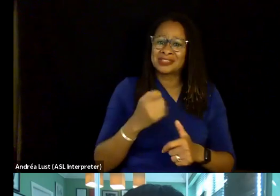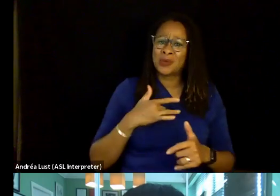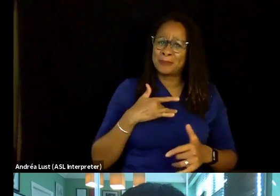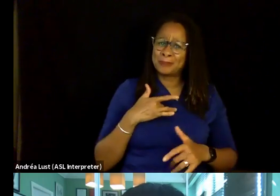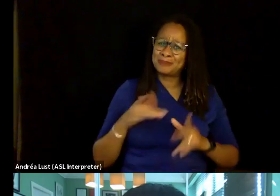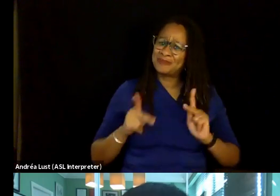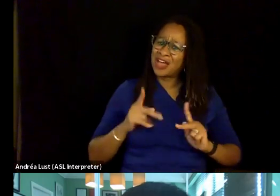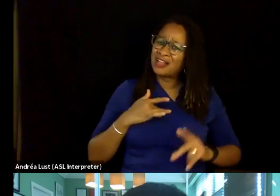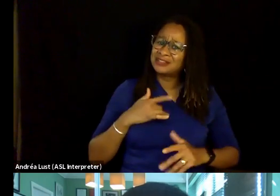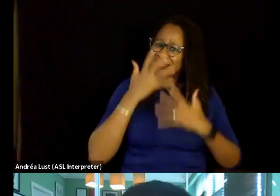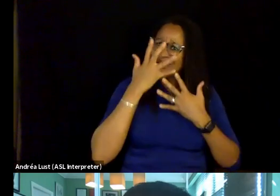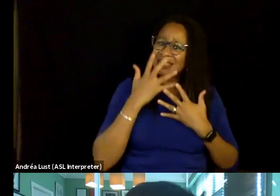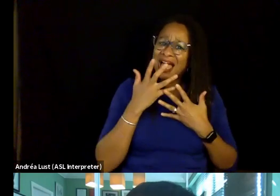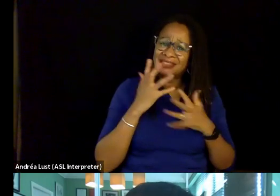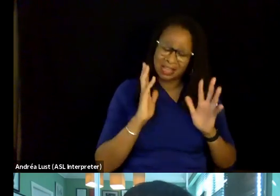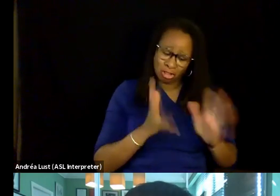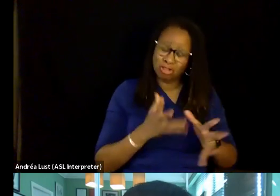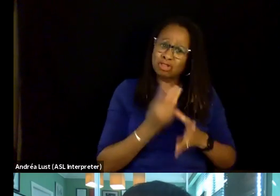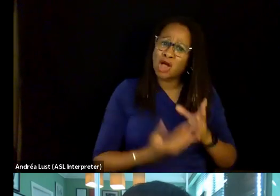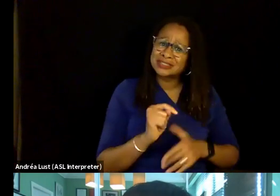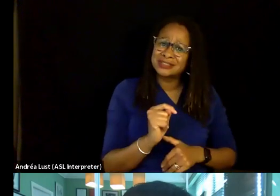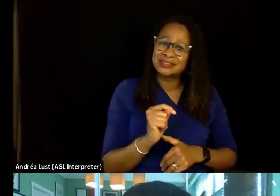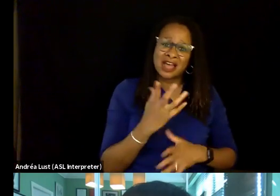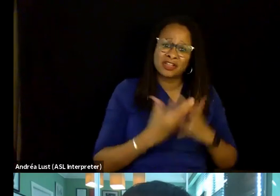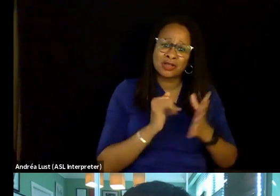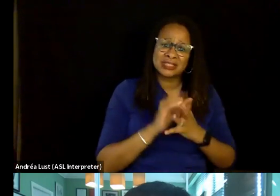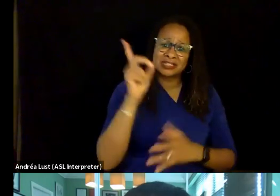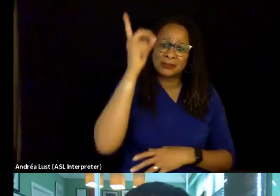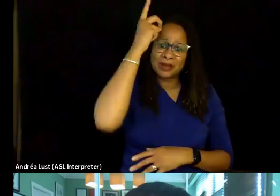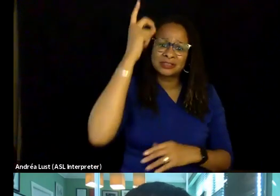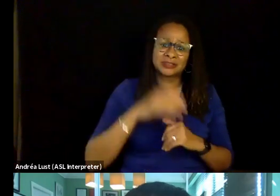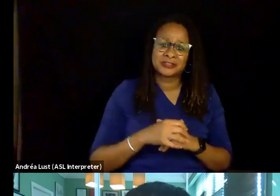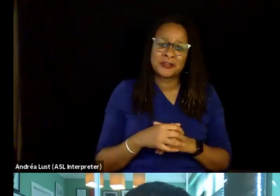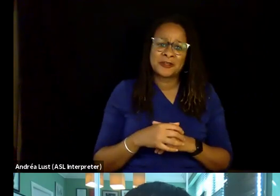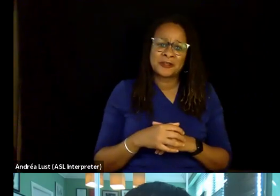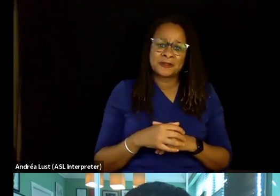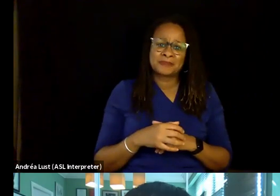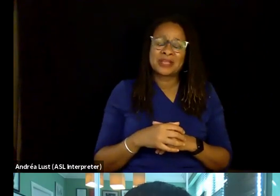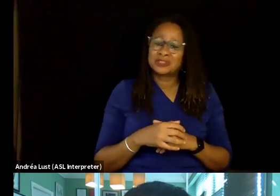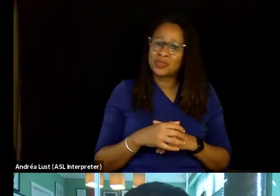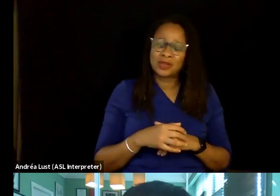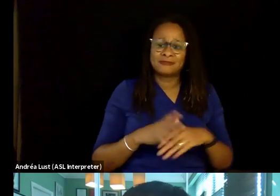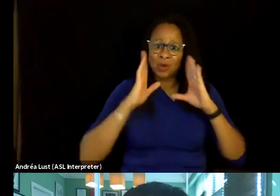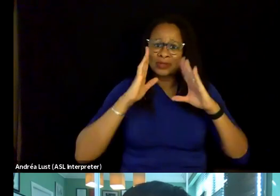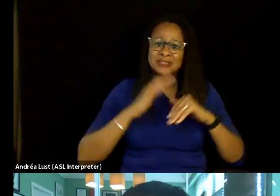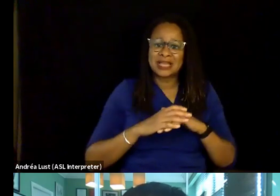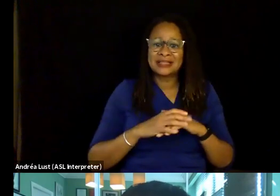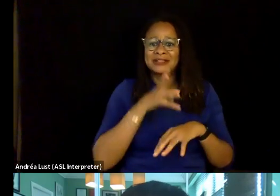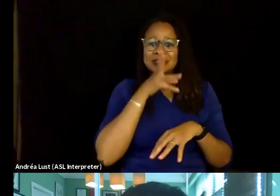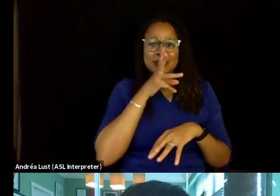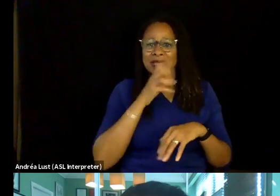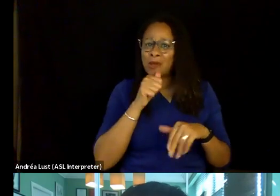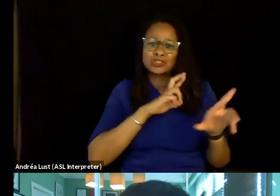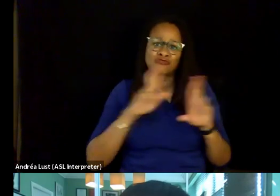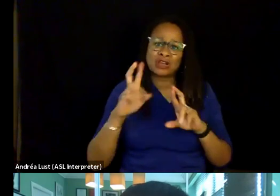failed in their vigilance and just keeping guard and speaking. And I wasn't ready for that, for the